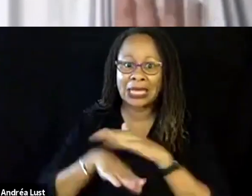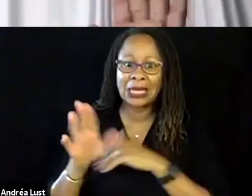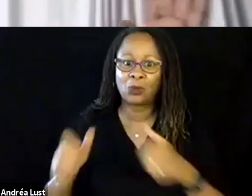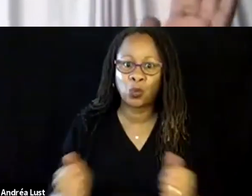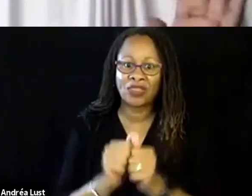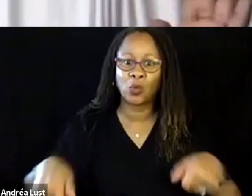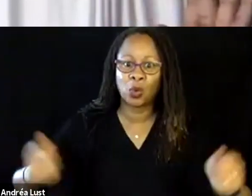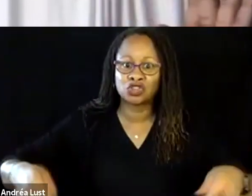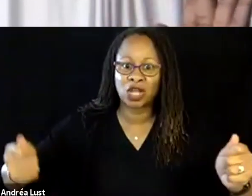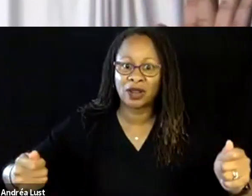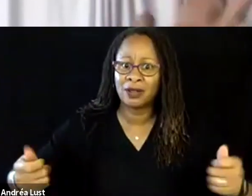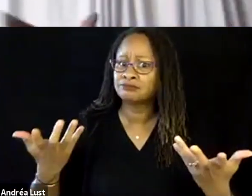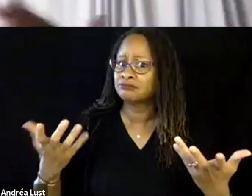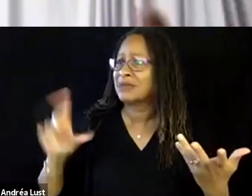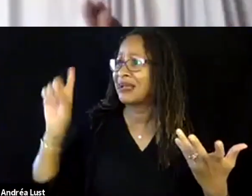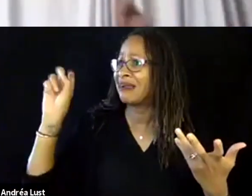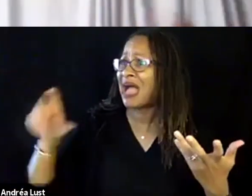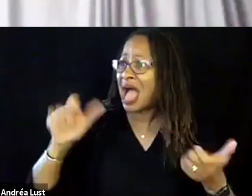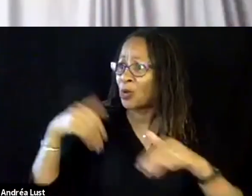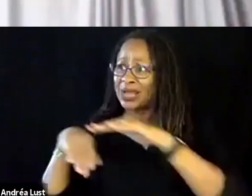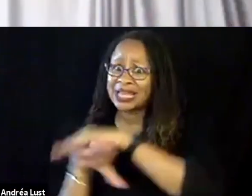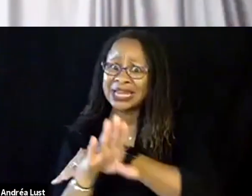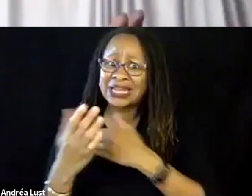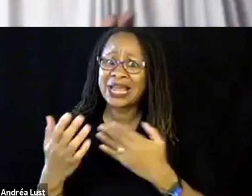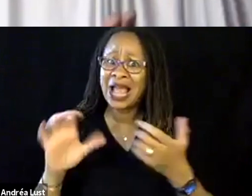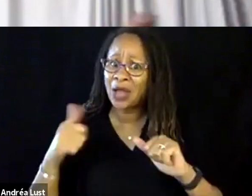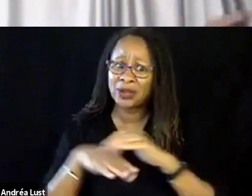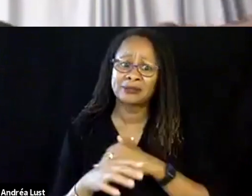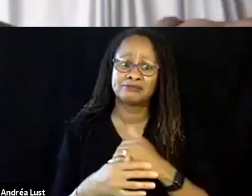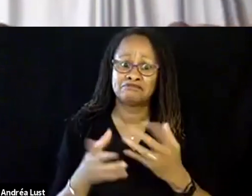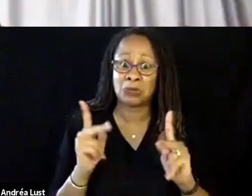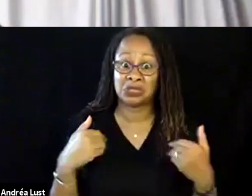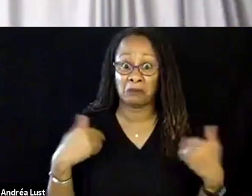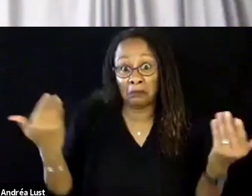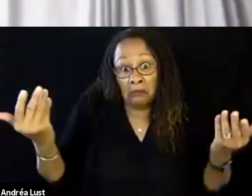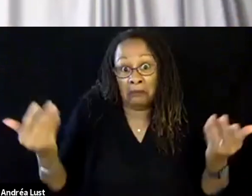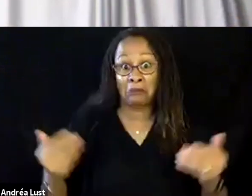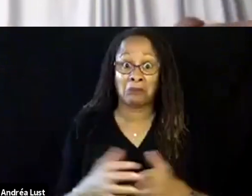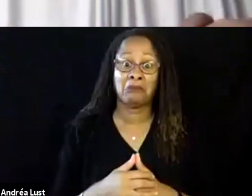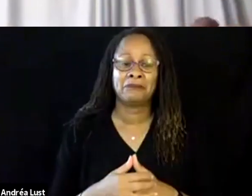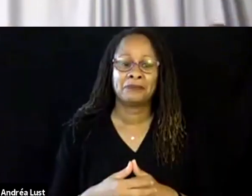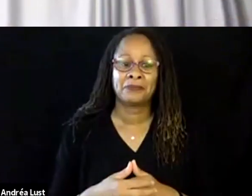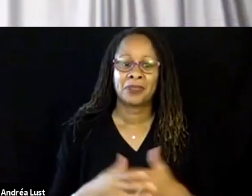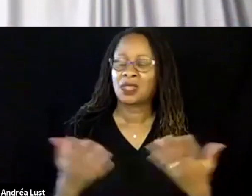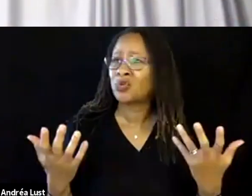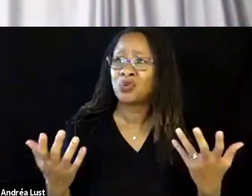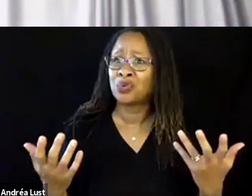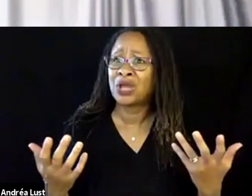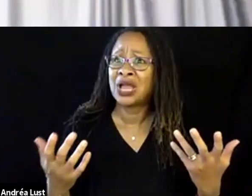And when I would ask people, like, how do I get in? How do I get in? And people would say, I don't know. And it's like,